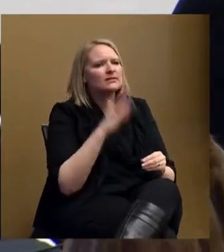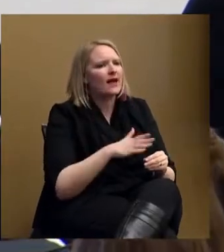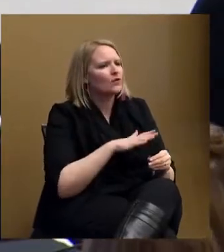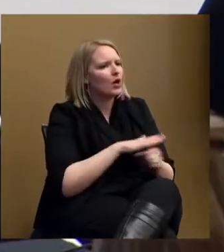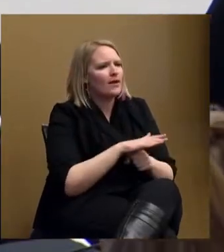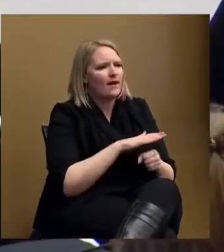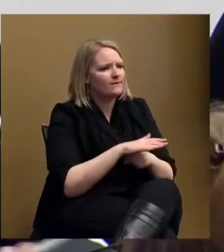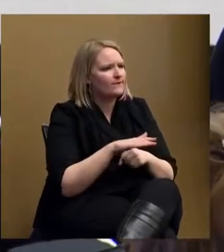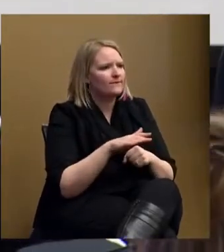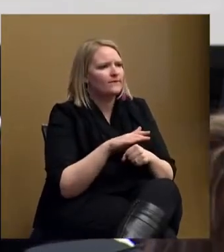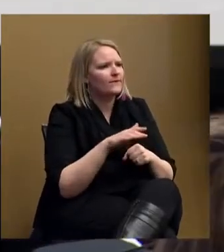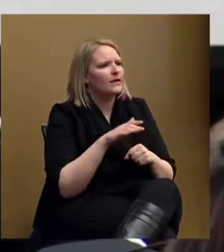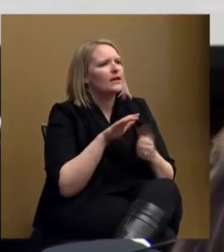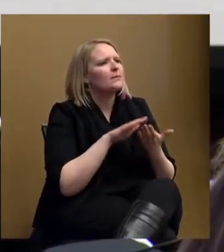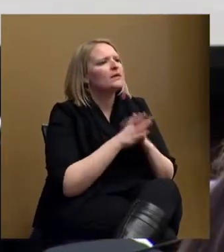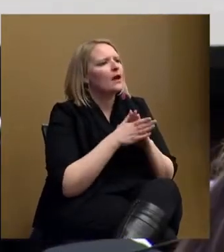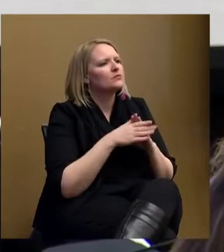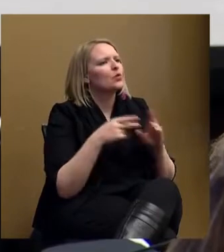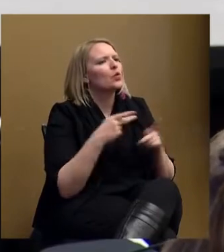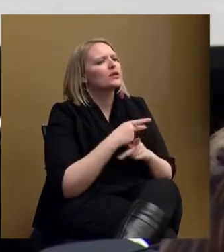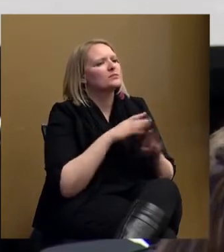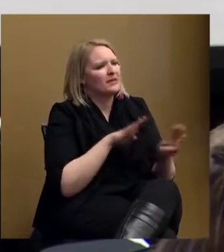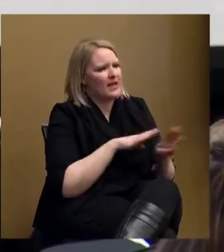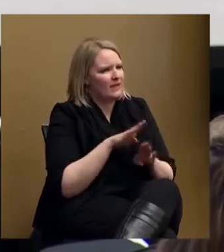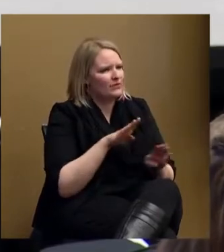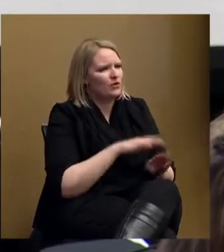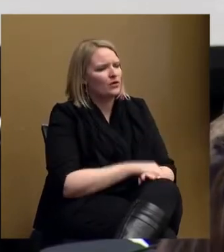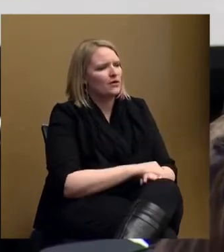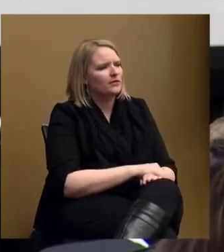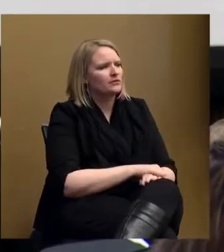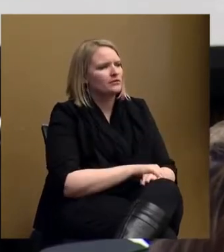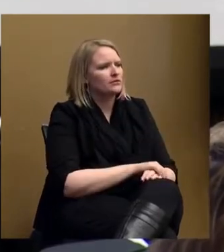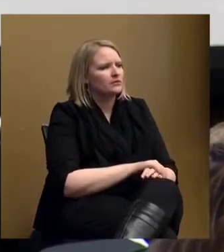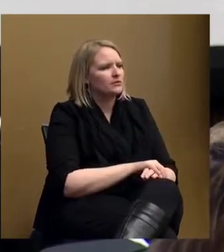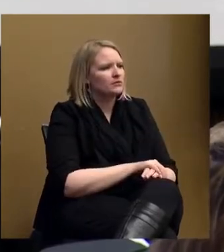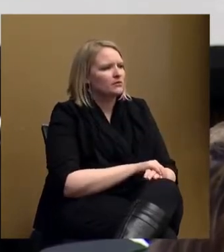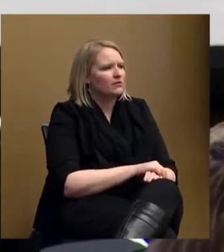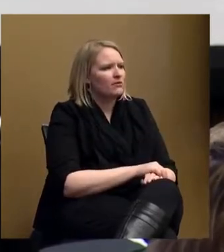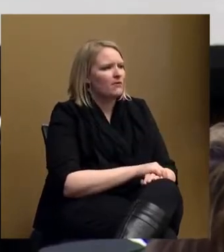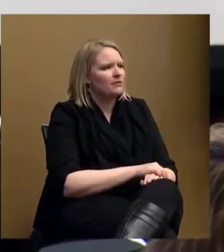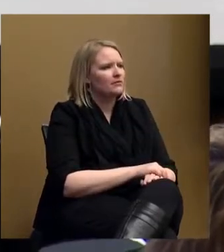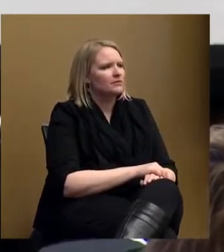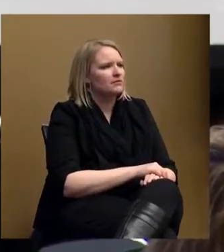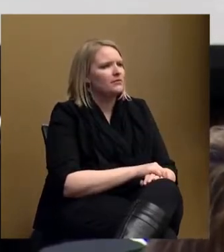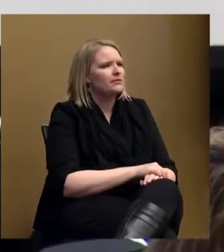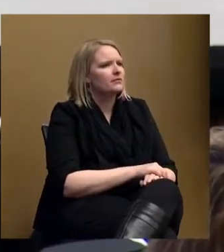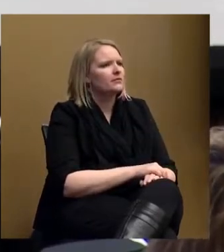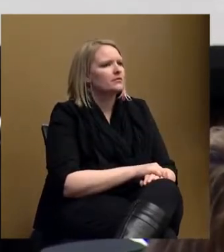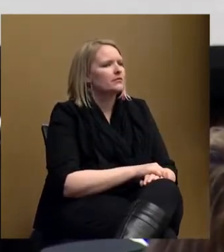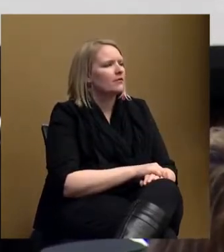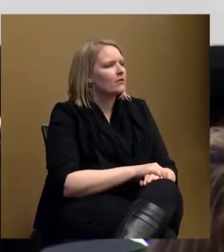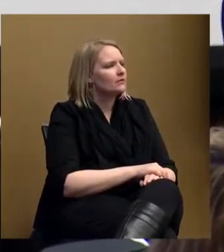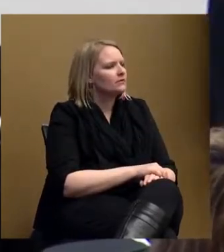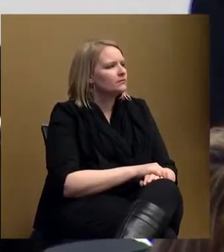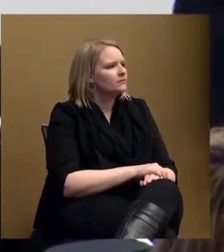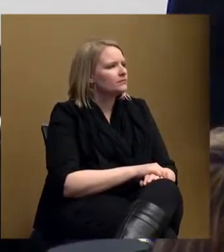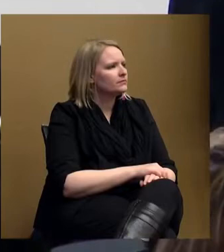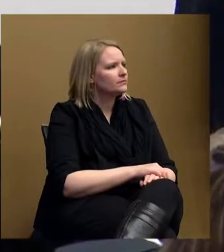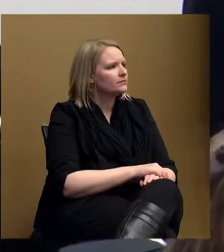It becomes a source of behavior then. Okay. All right. So, go